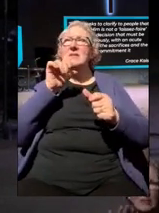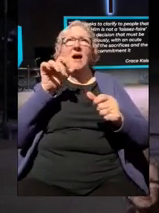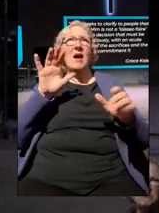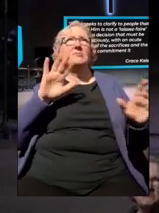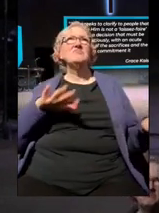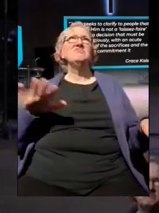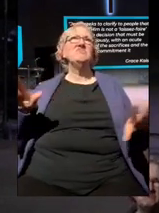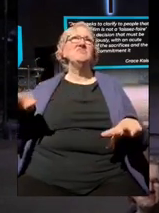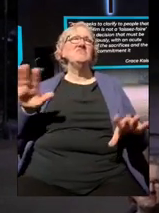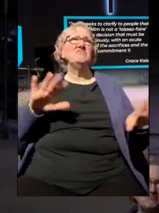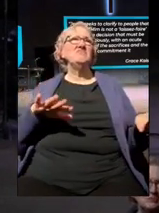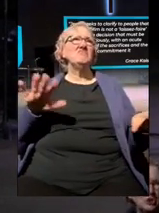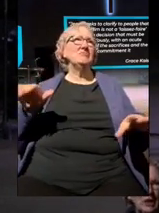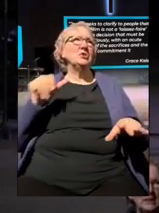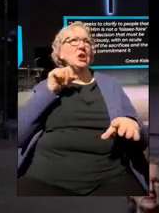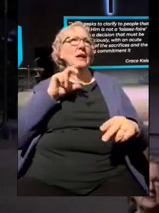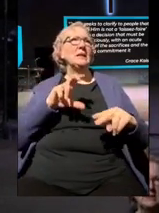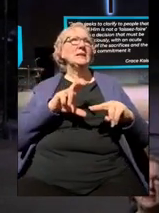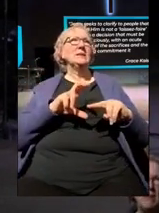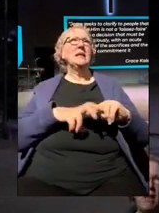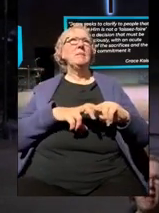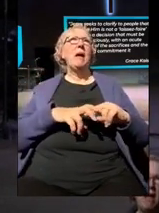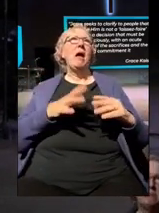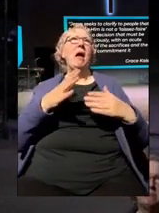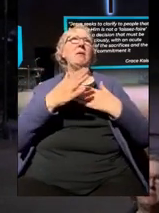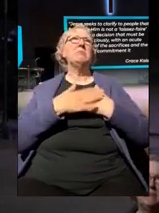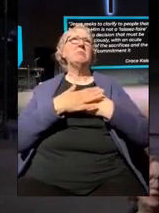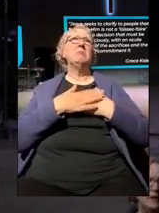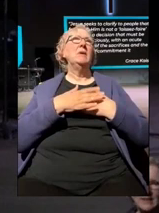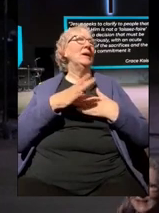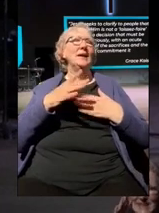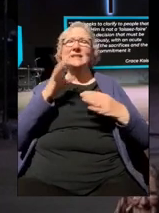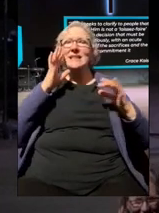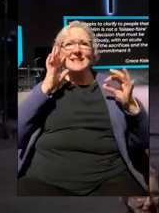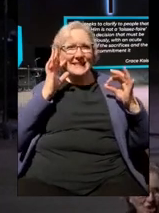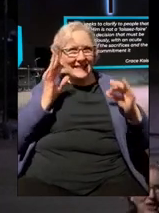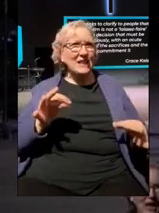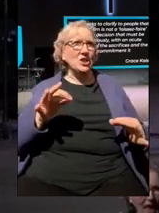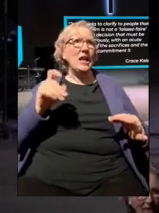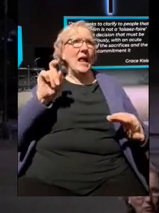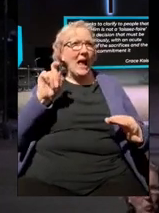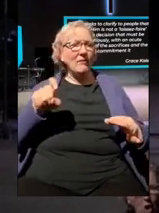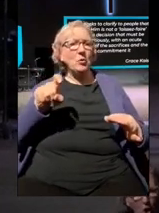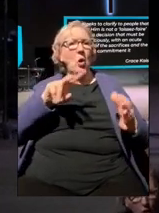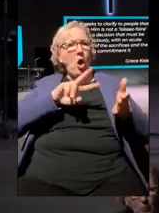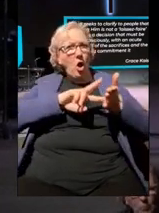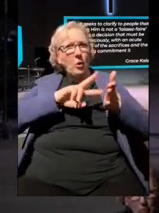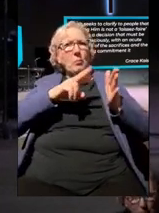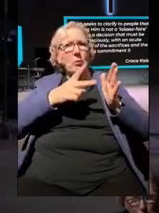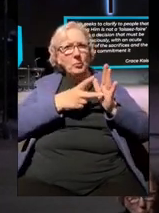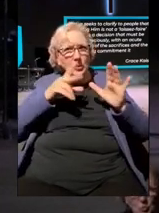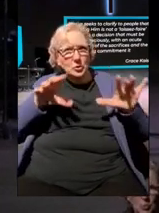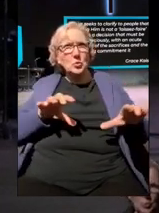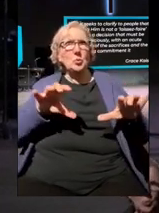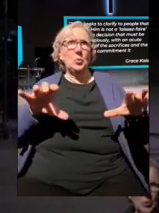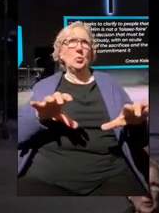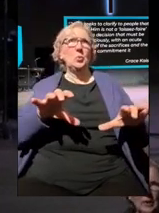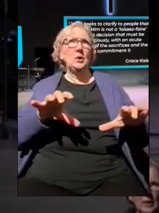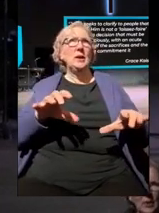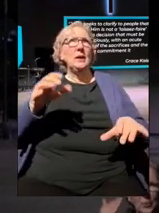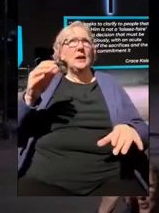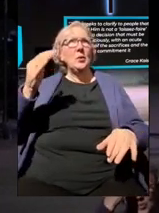on. It's a decision that must be taken consciously with an acute awareness of